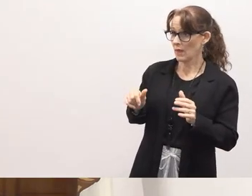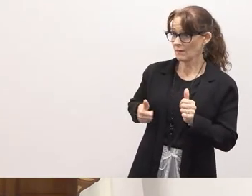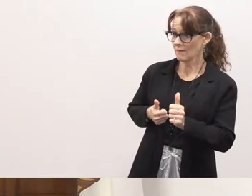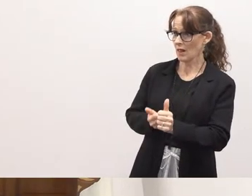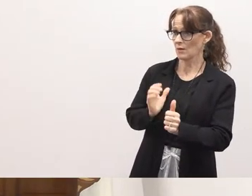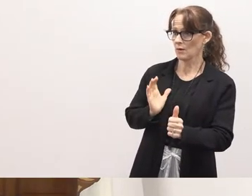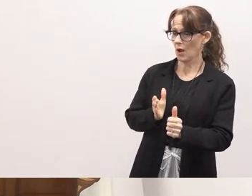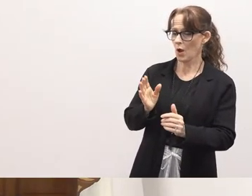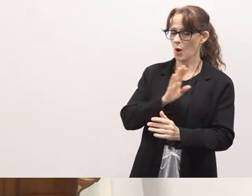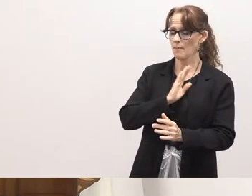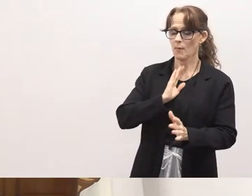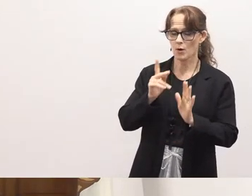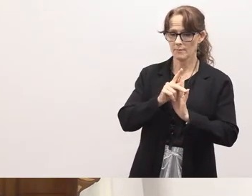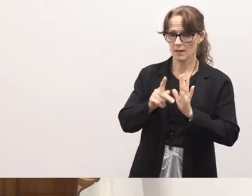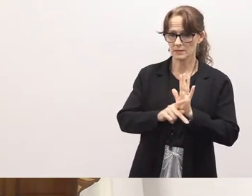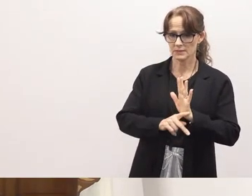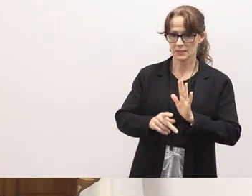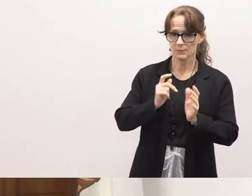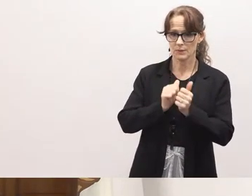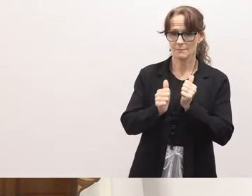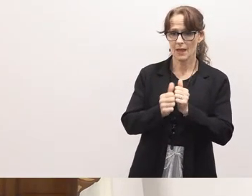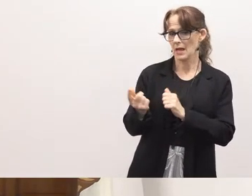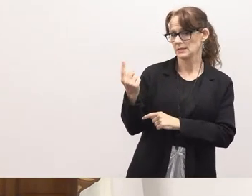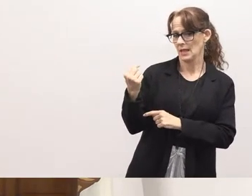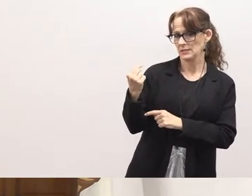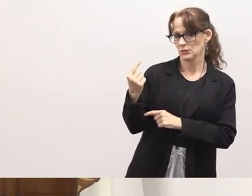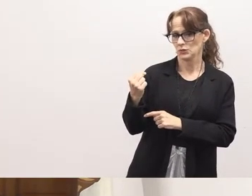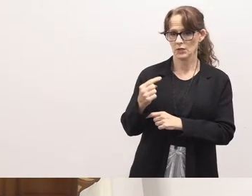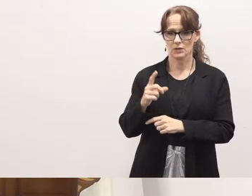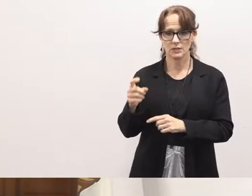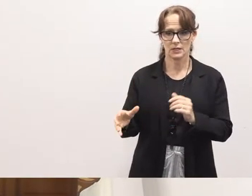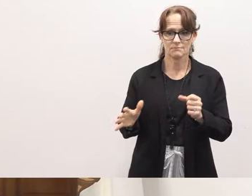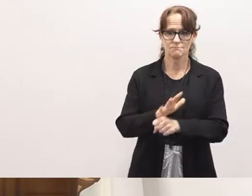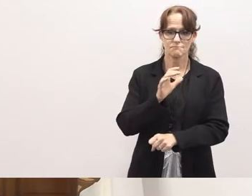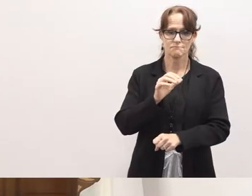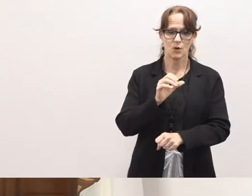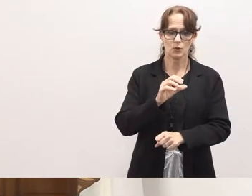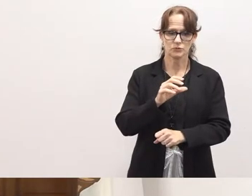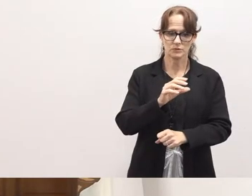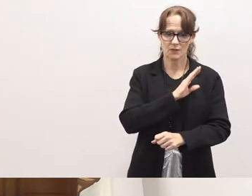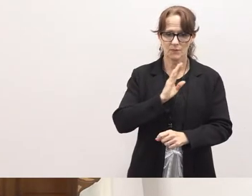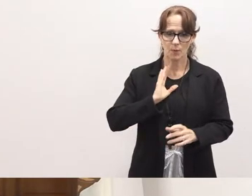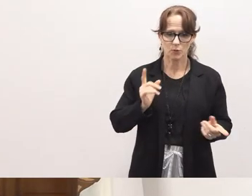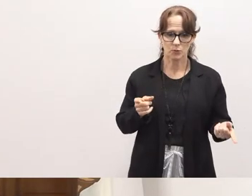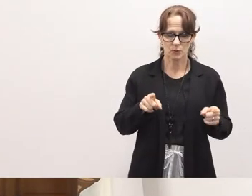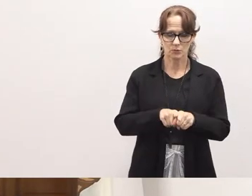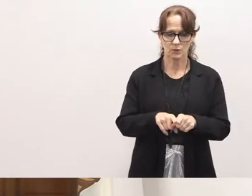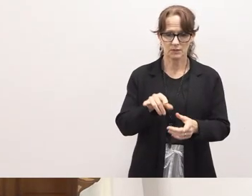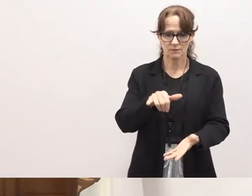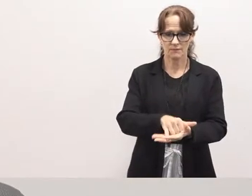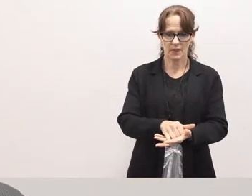our board policies that we passed last year, it would just need a majority of the board to agree to that